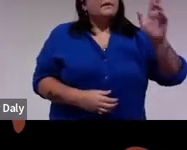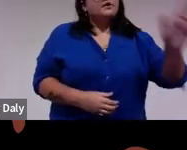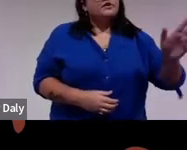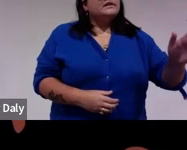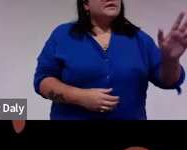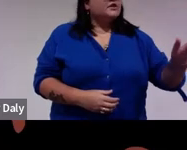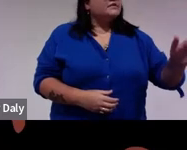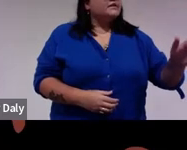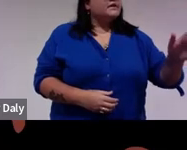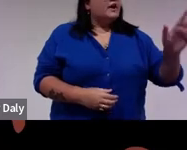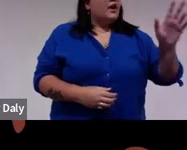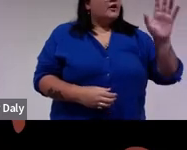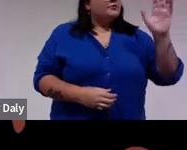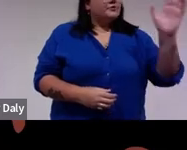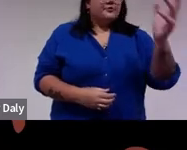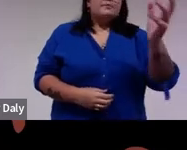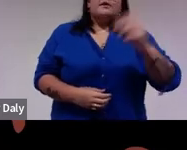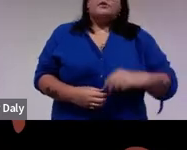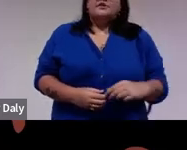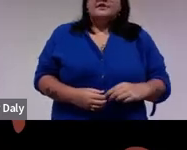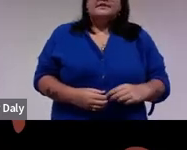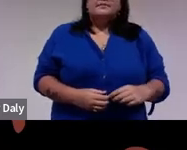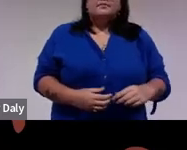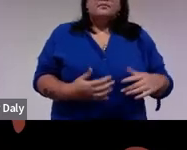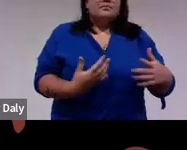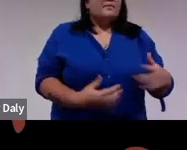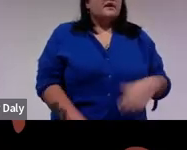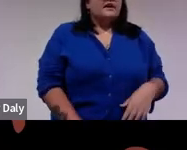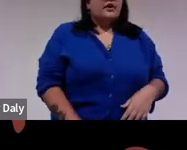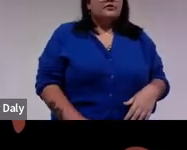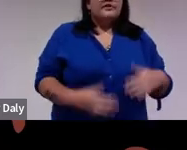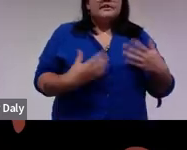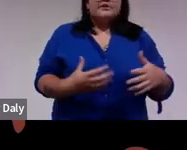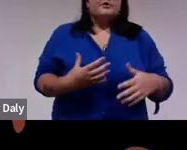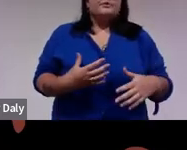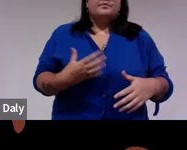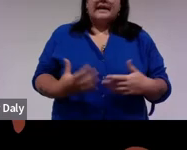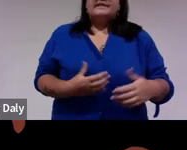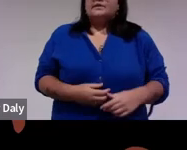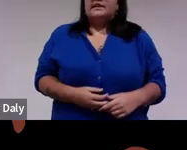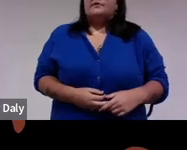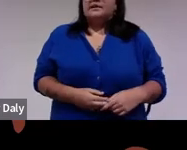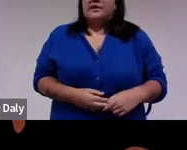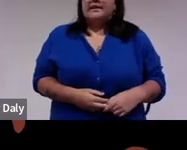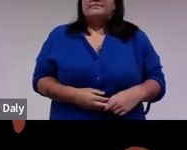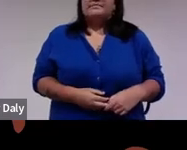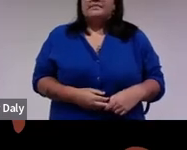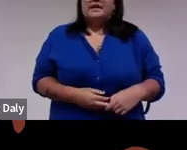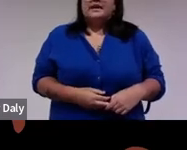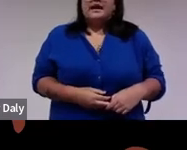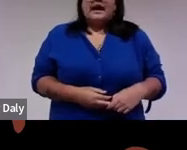we think about the transmission of female knowledges, mum and I hold very special places within our family